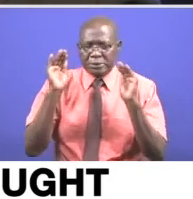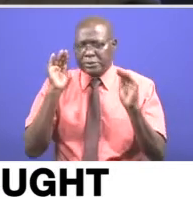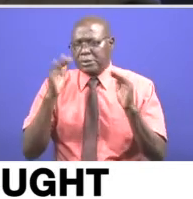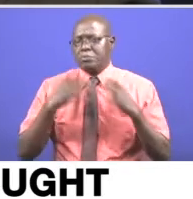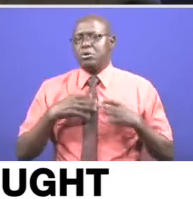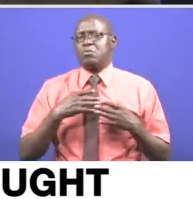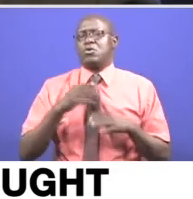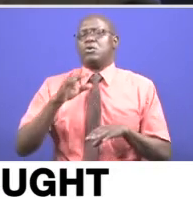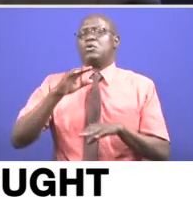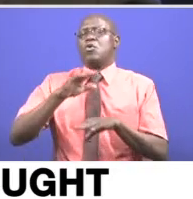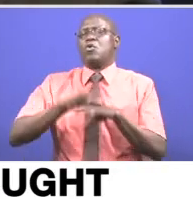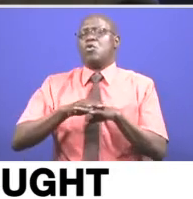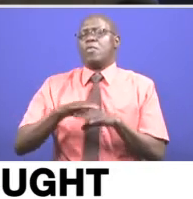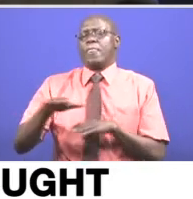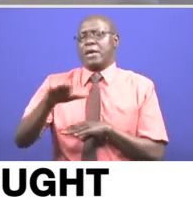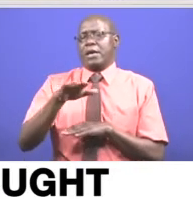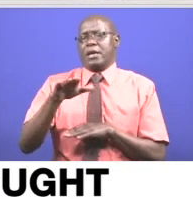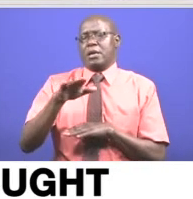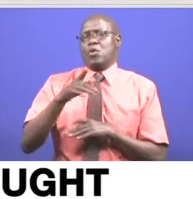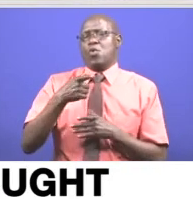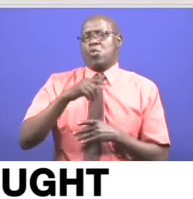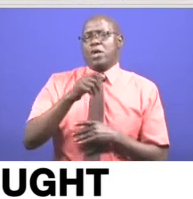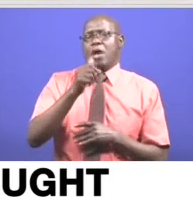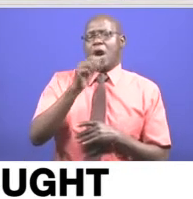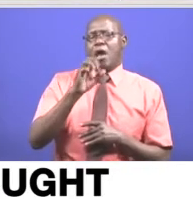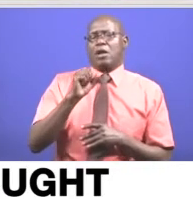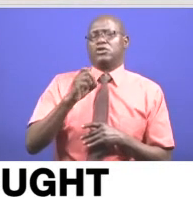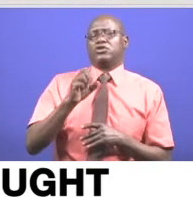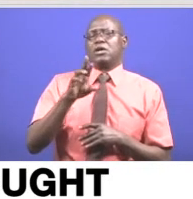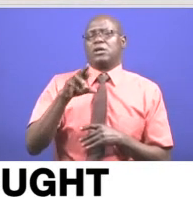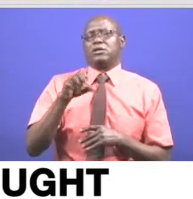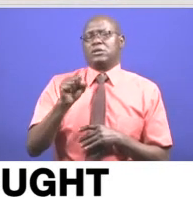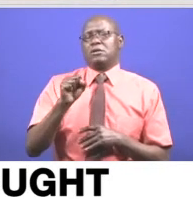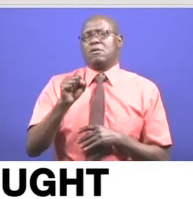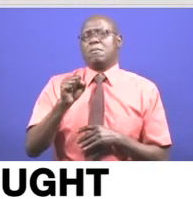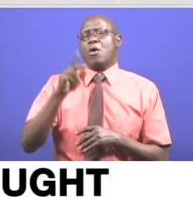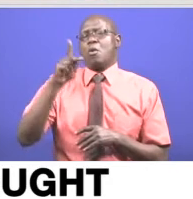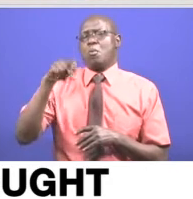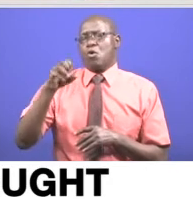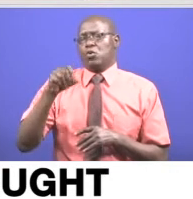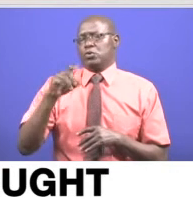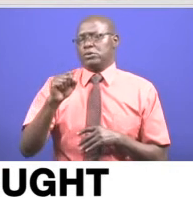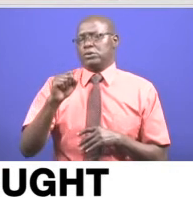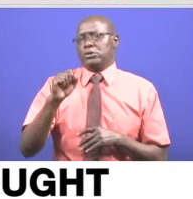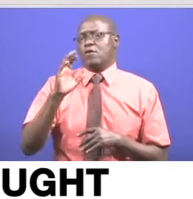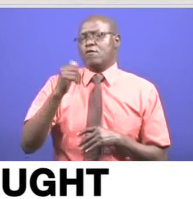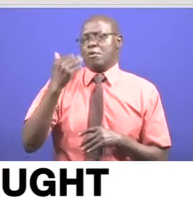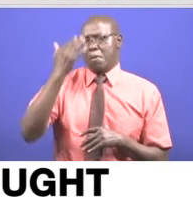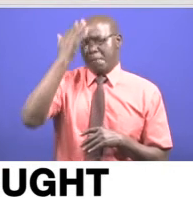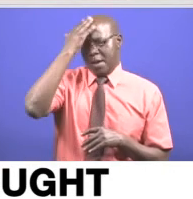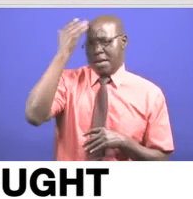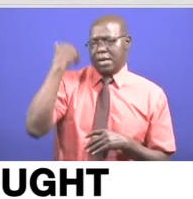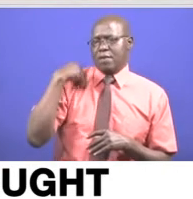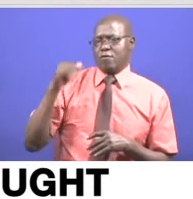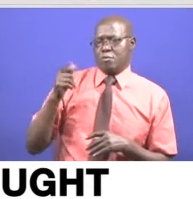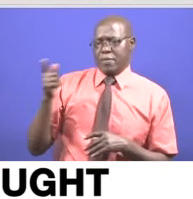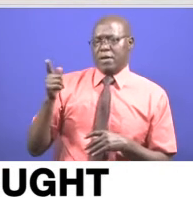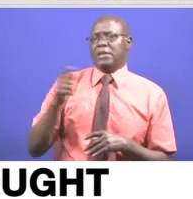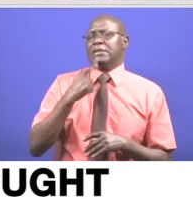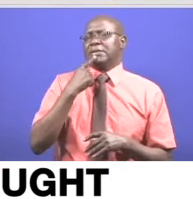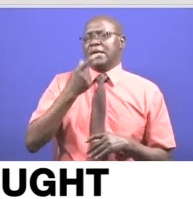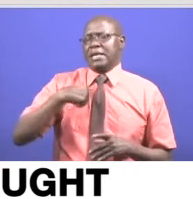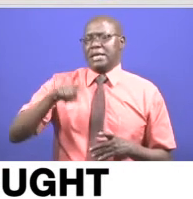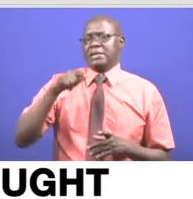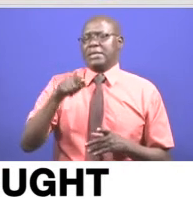were in Archer's Post, came back yesterday since Monday. They are telling us this is the worst in the last